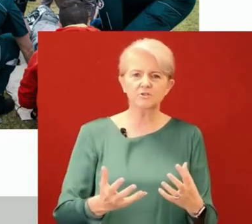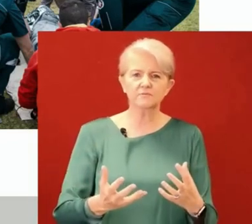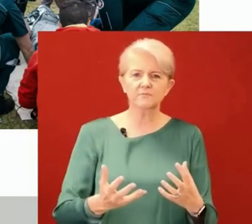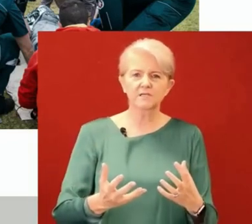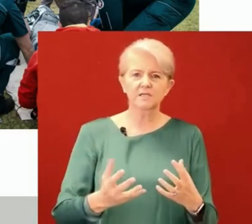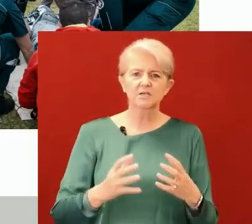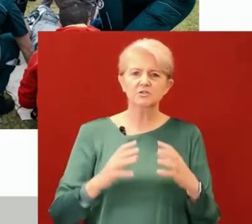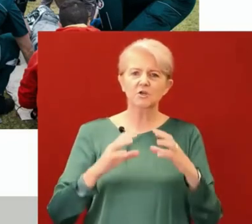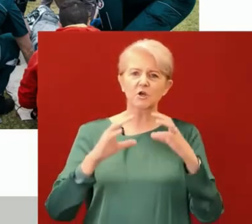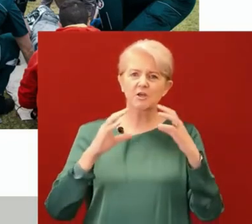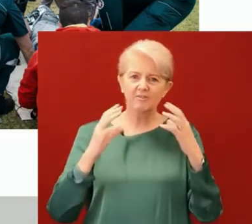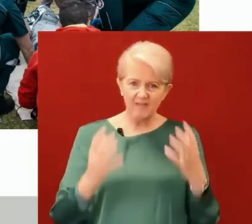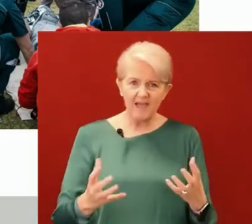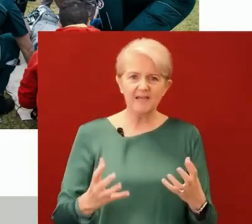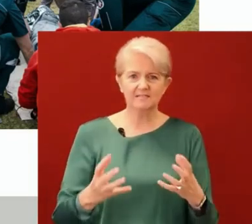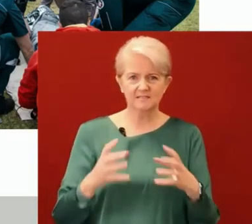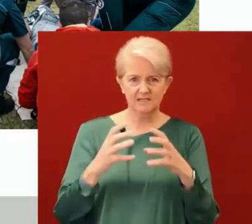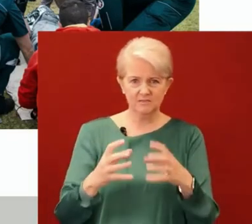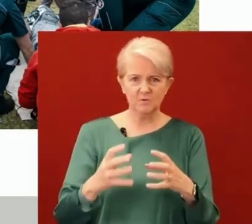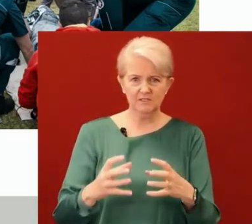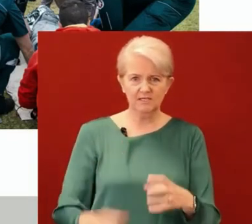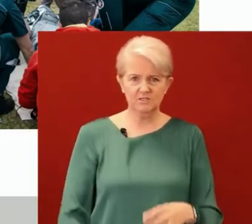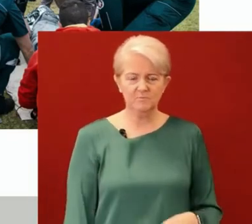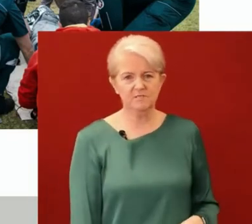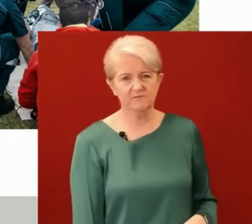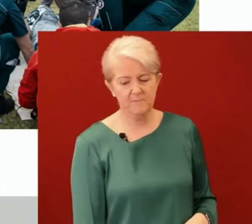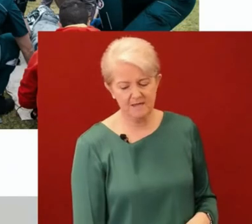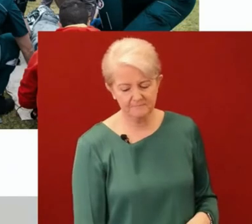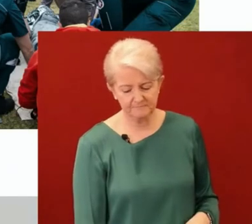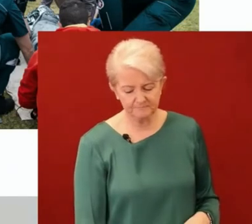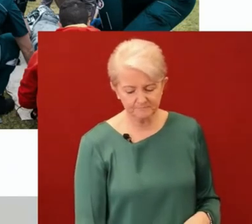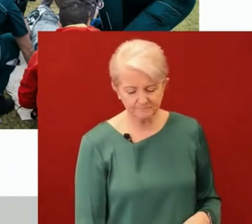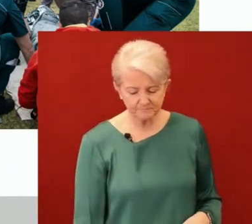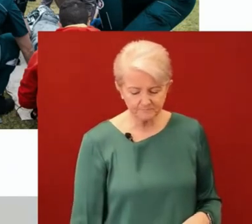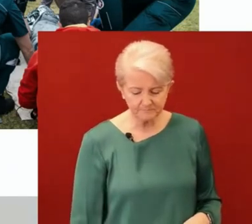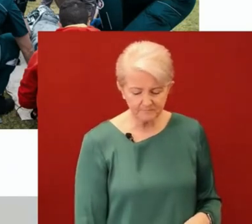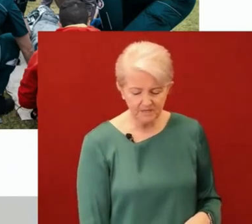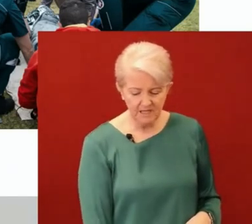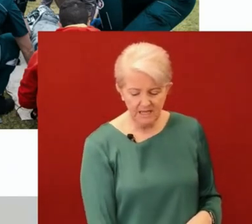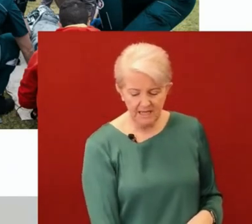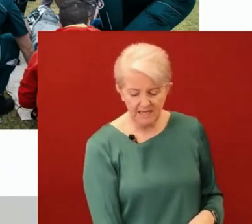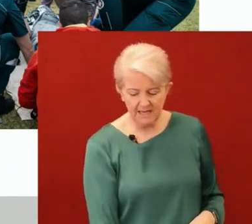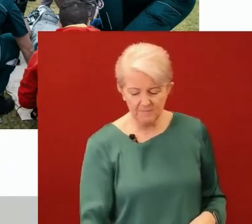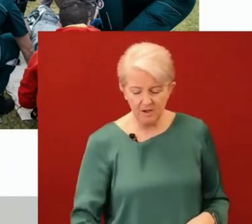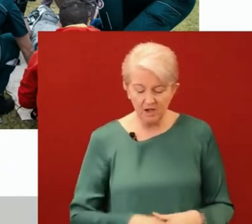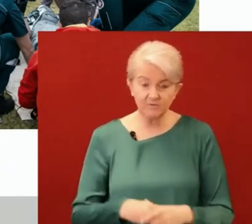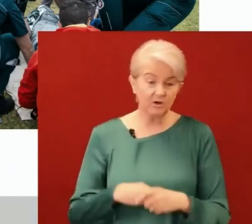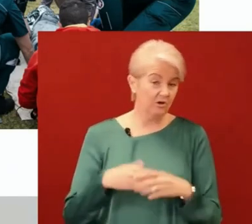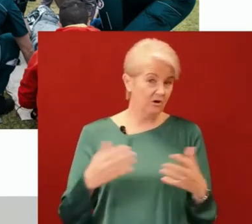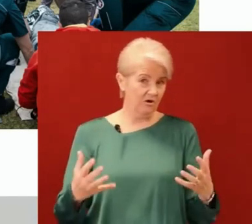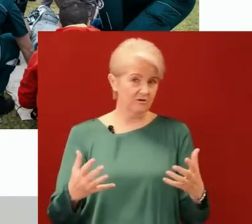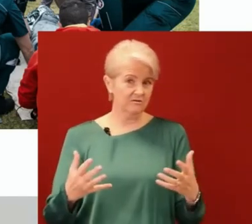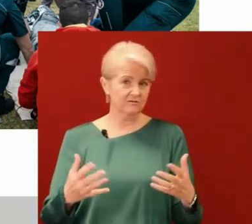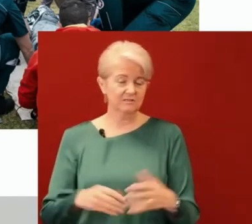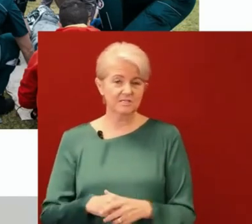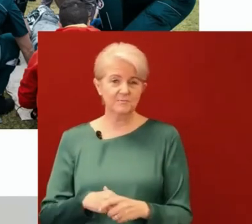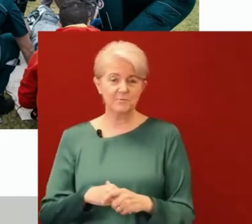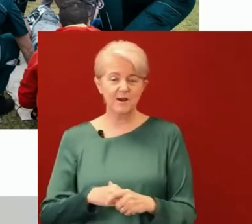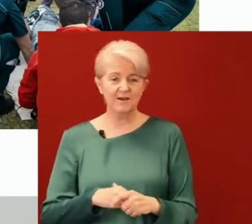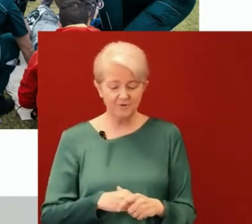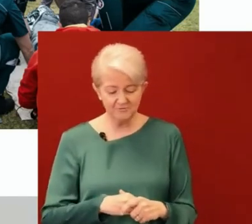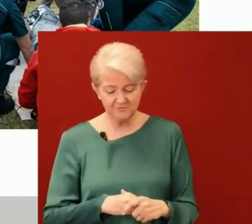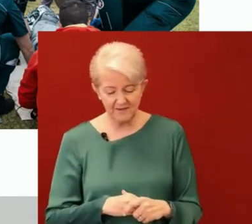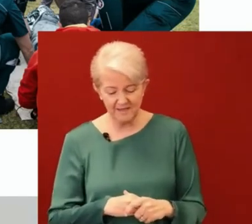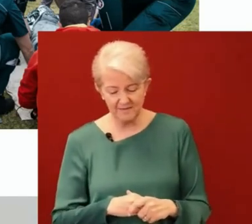around you. So that is what leadership is for me. I've got a lot to